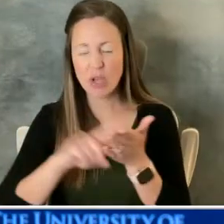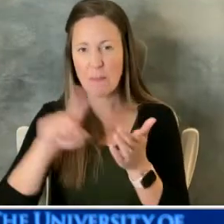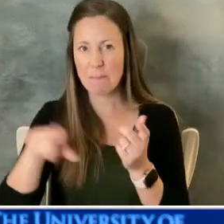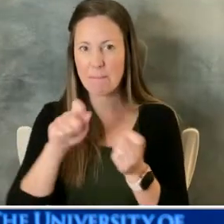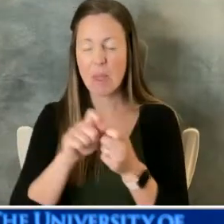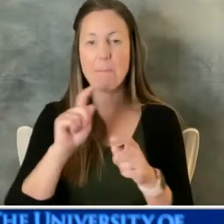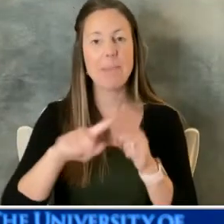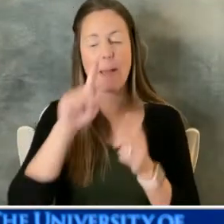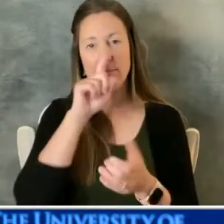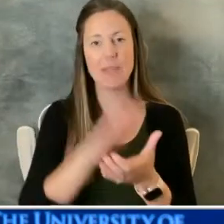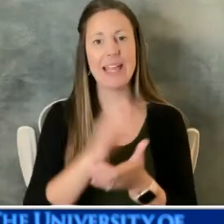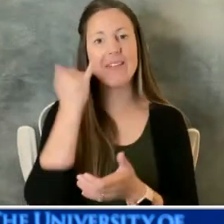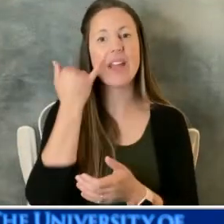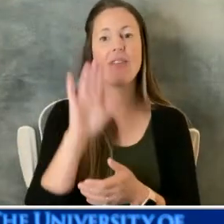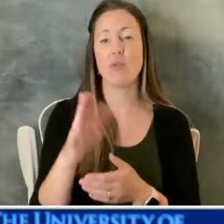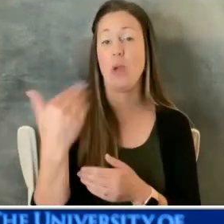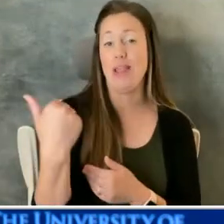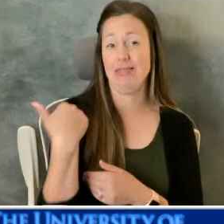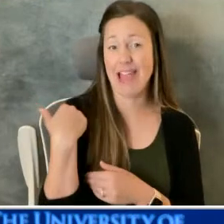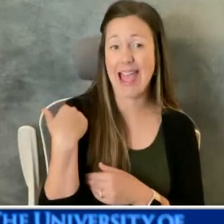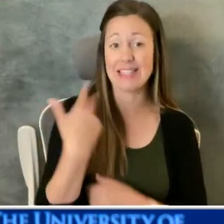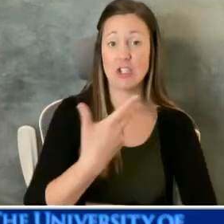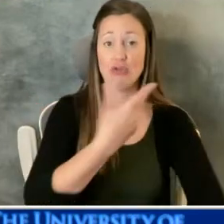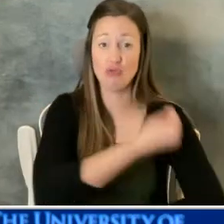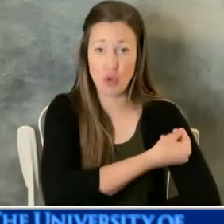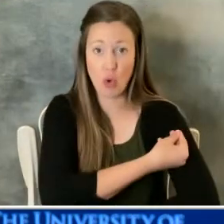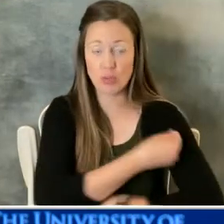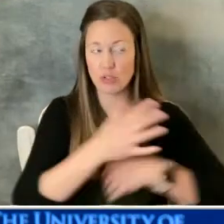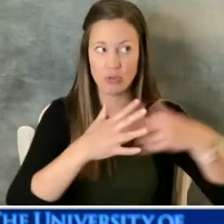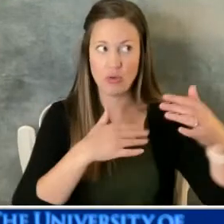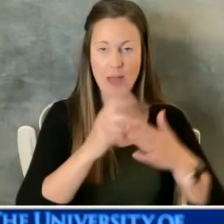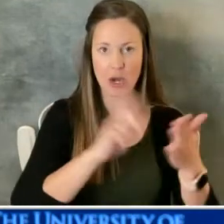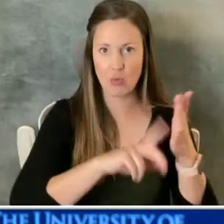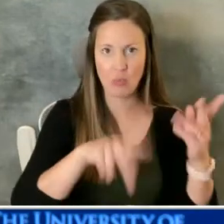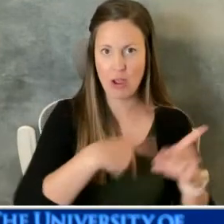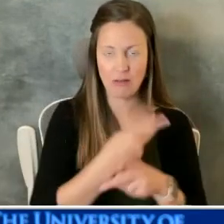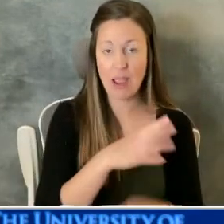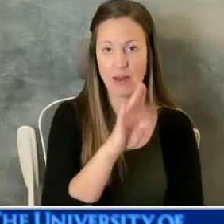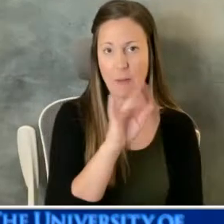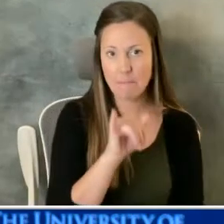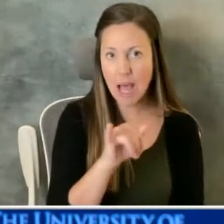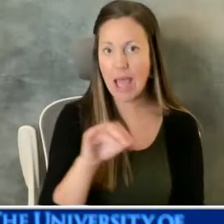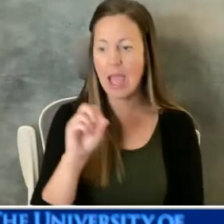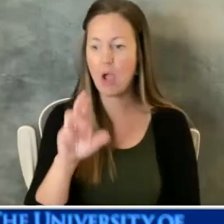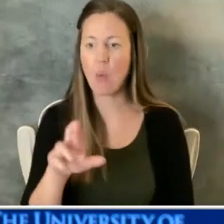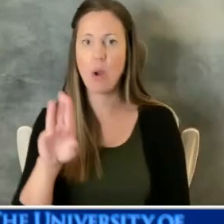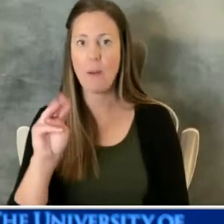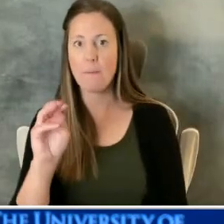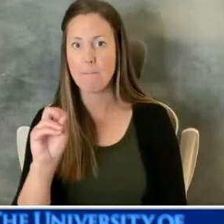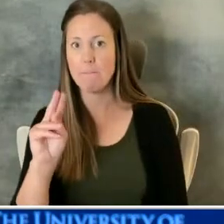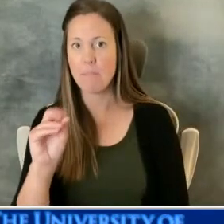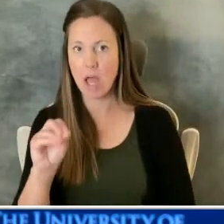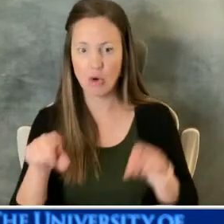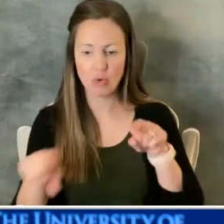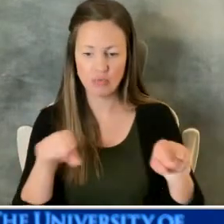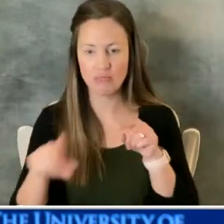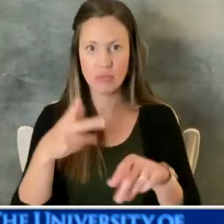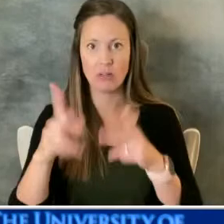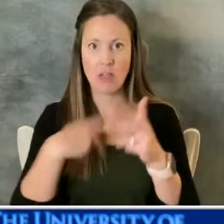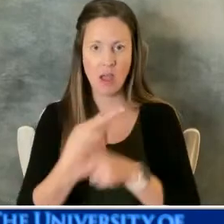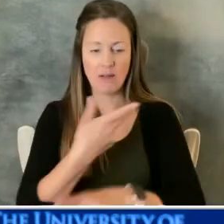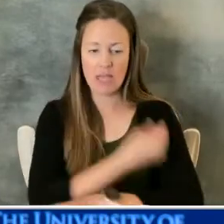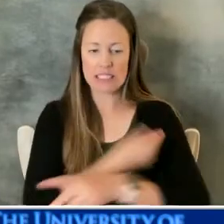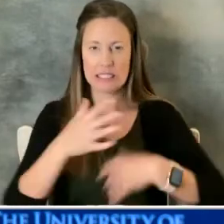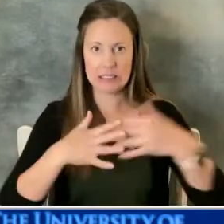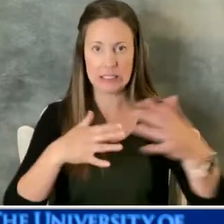last dose, no matter what kind of bivalent or monovalent previous to that. But if it was 2 months